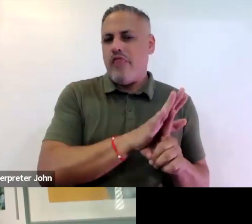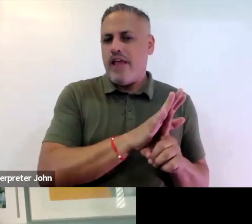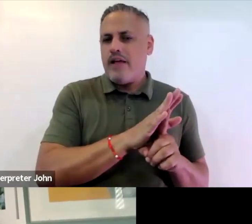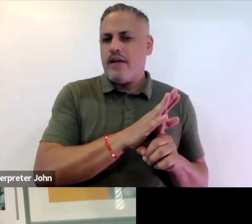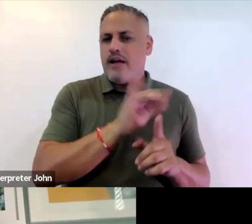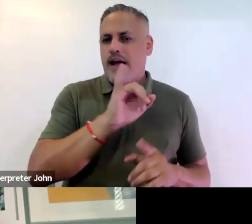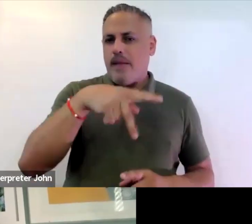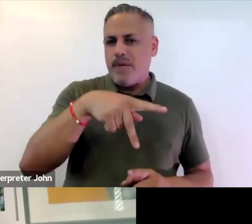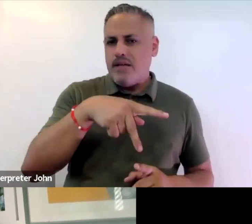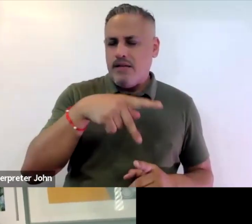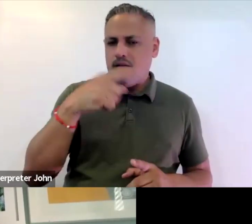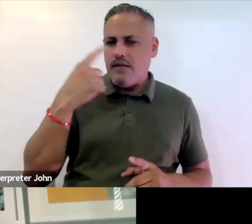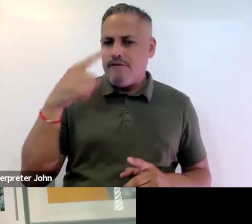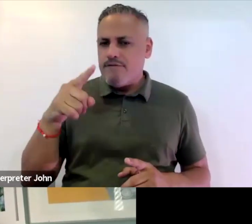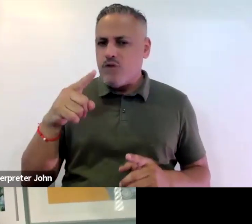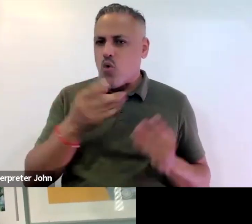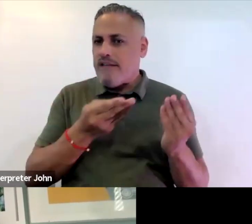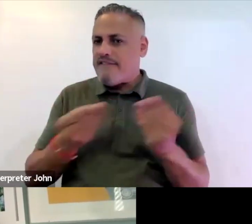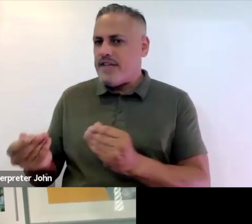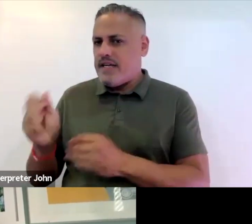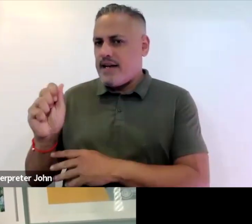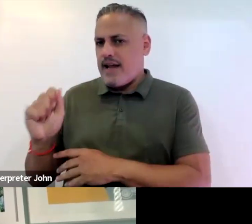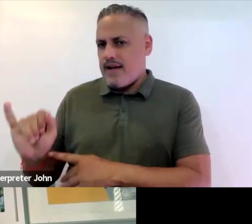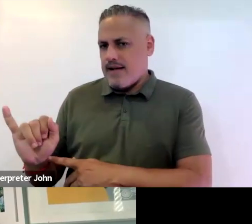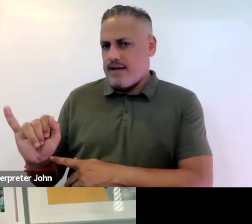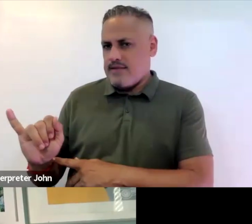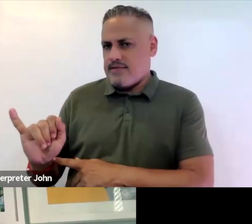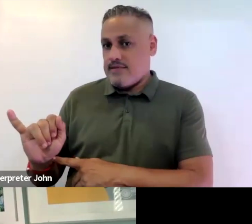intellectual property to feed an AI.